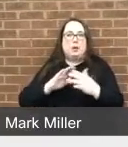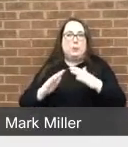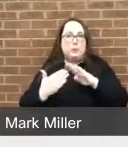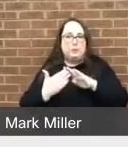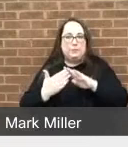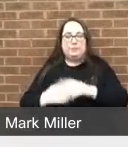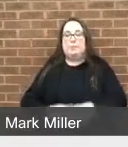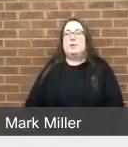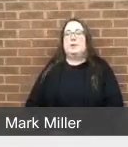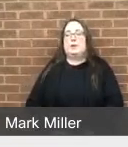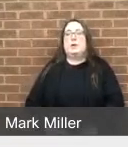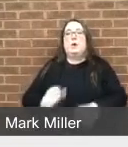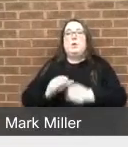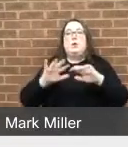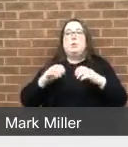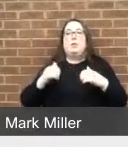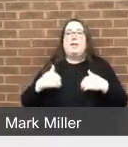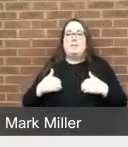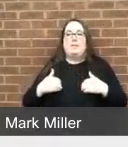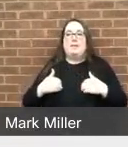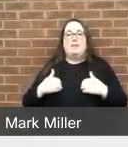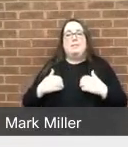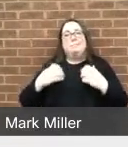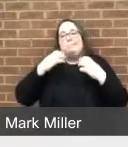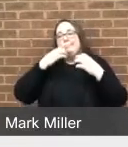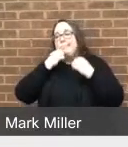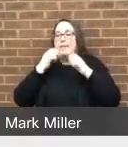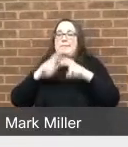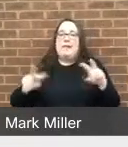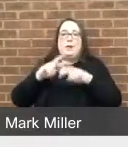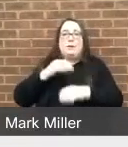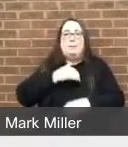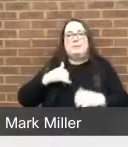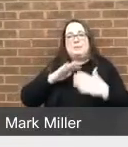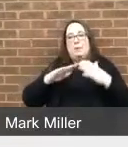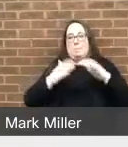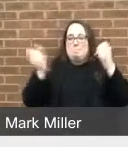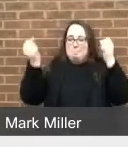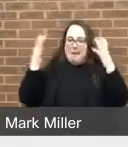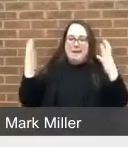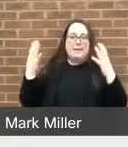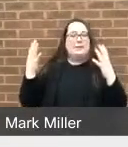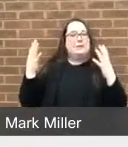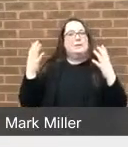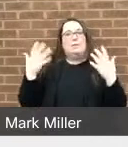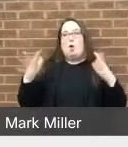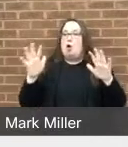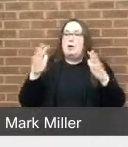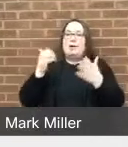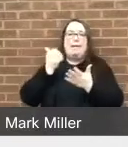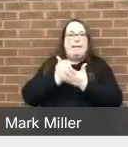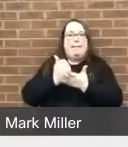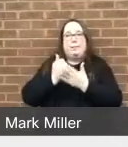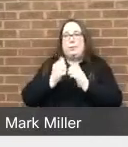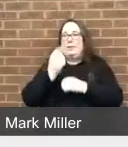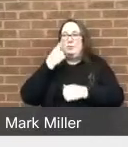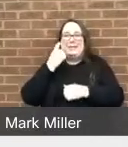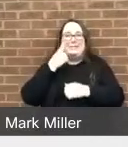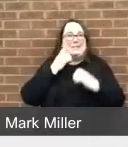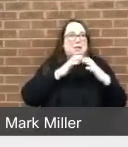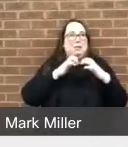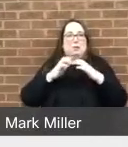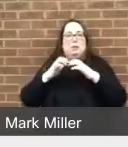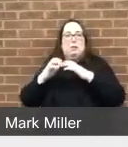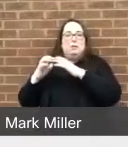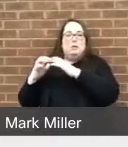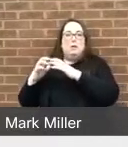group will consist of valued members of the community, many of whom have assisted with outreach and initiatives such as